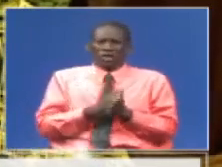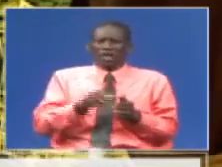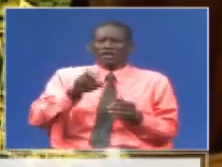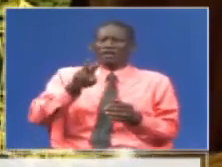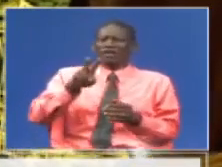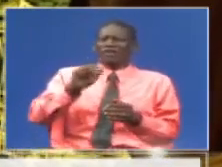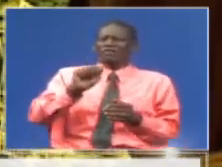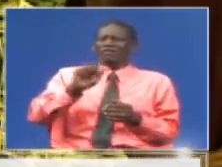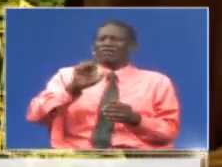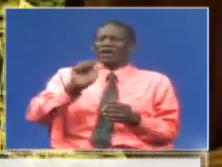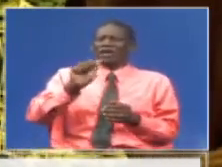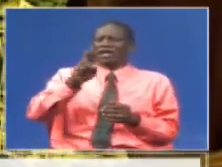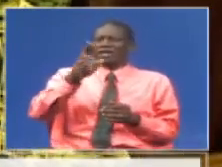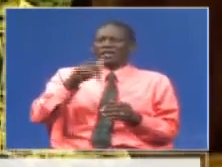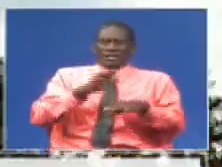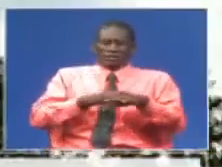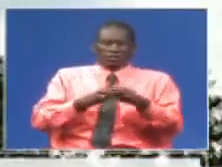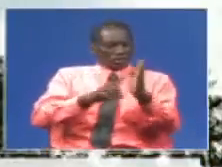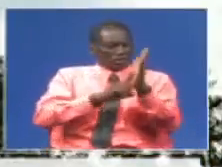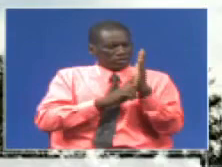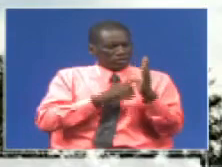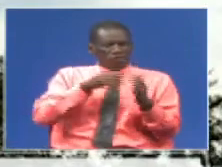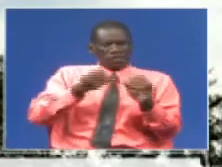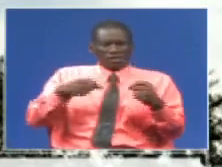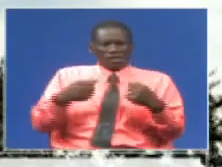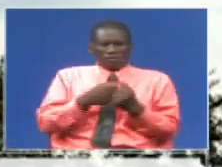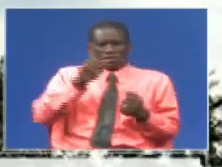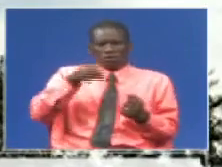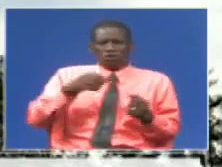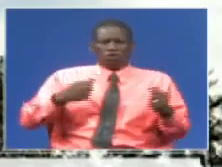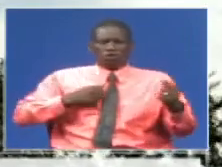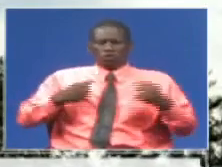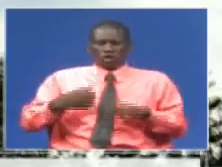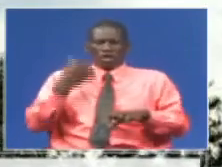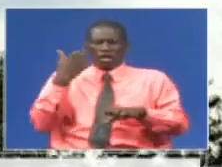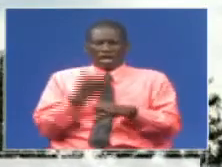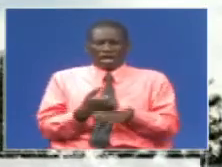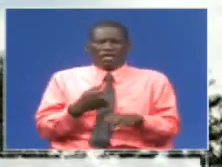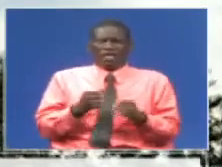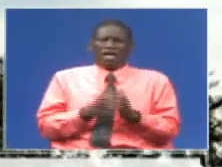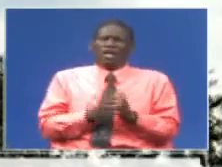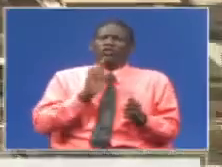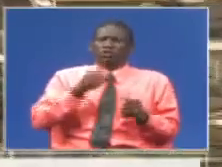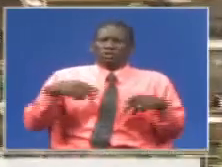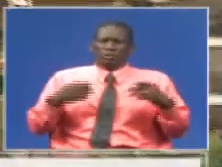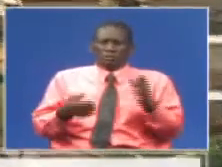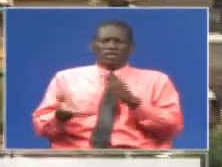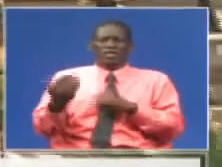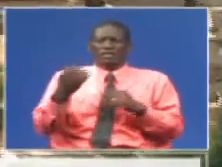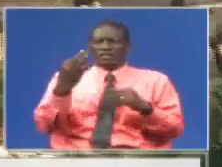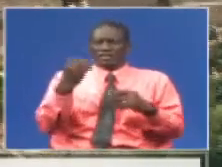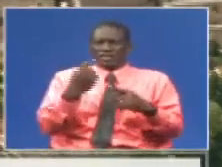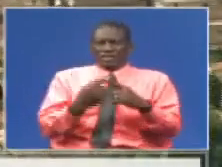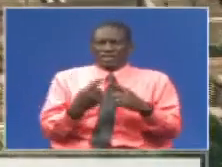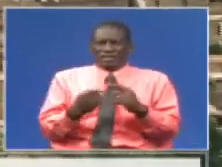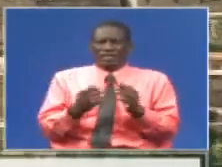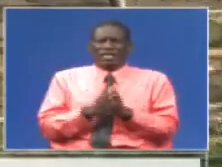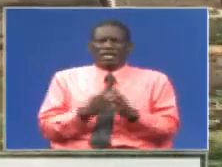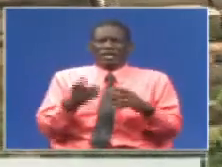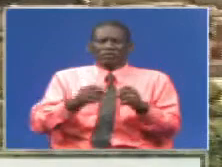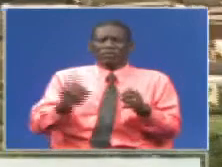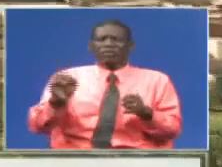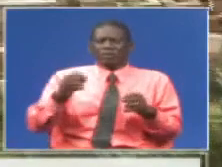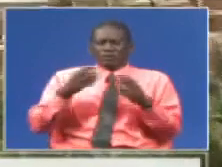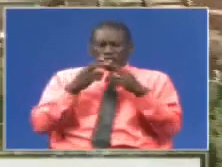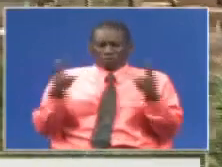great example of what can go wrong. Rwanda has stood firm and tall like its people in the last three decades. And according to the Ministry